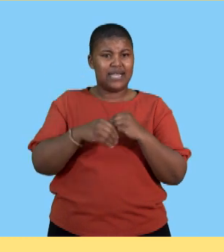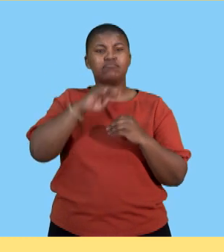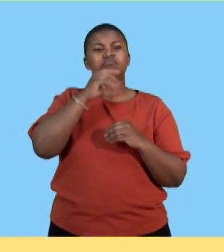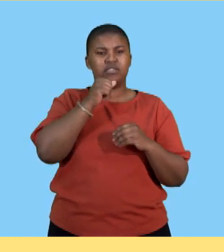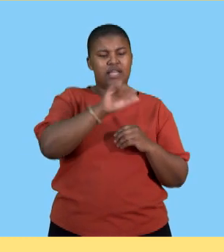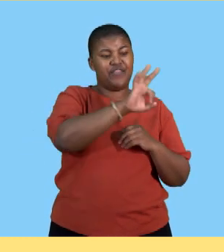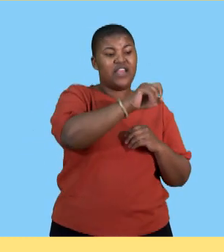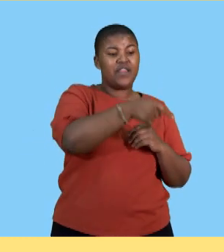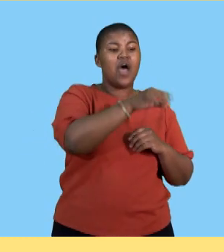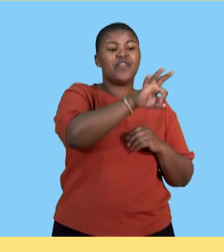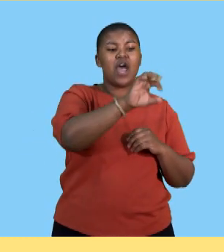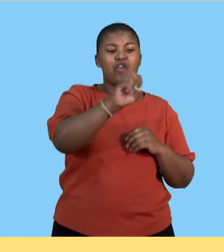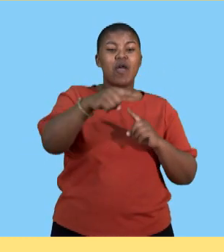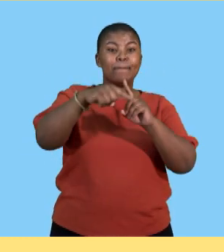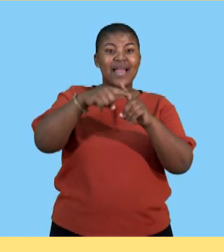come here and say plus